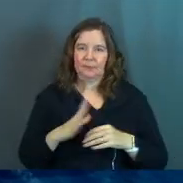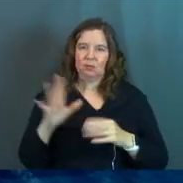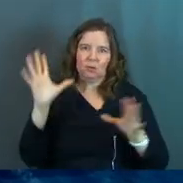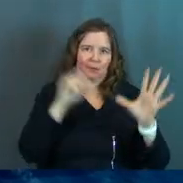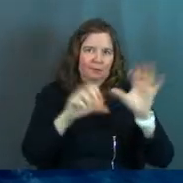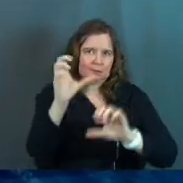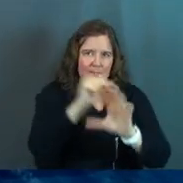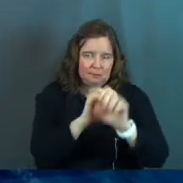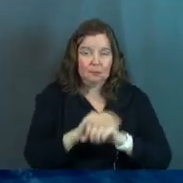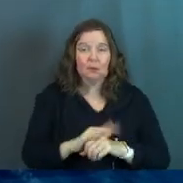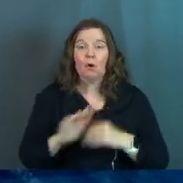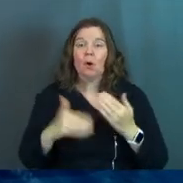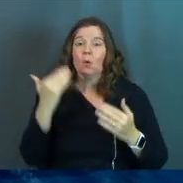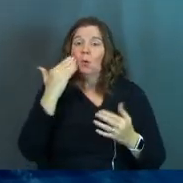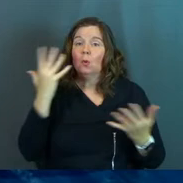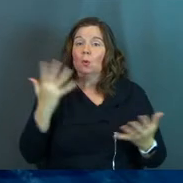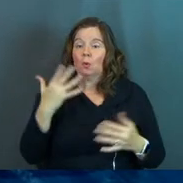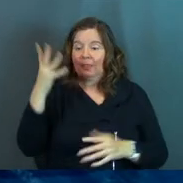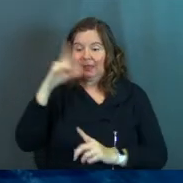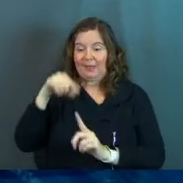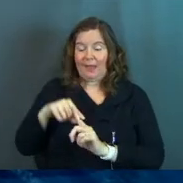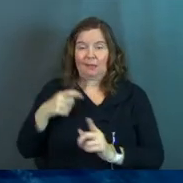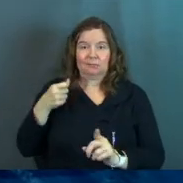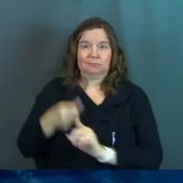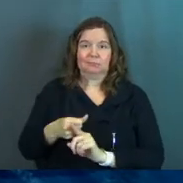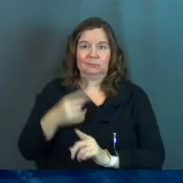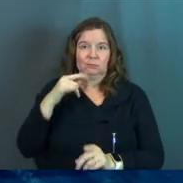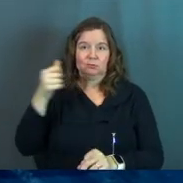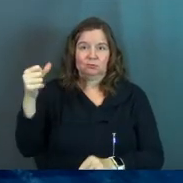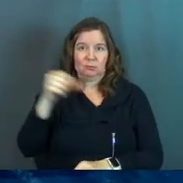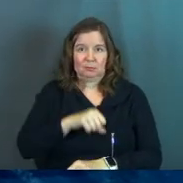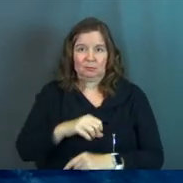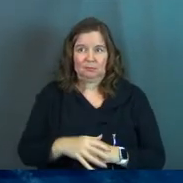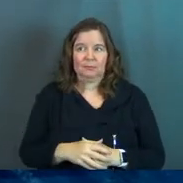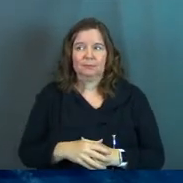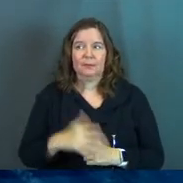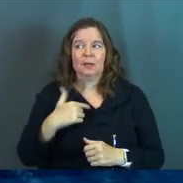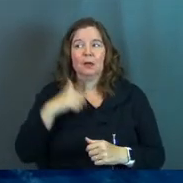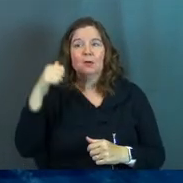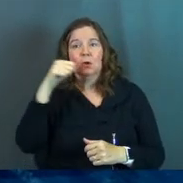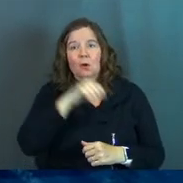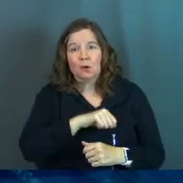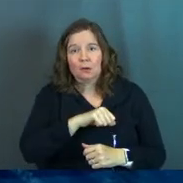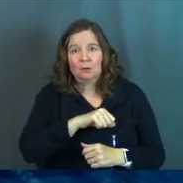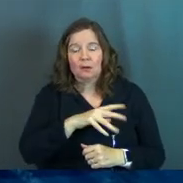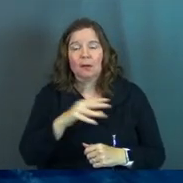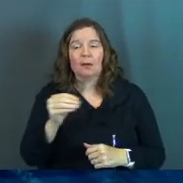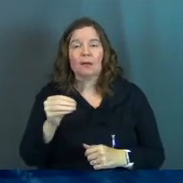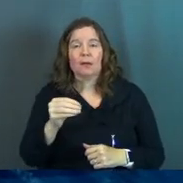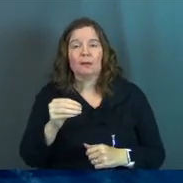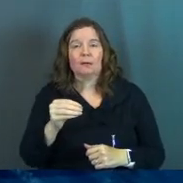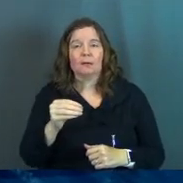all guesswork. All we know is the guy got drunk. And he got drunk,